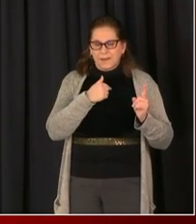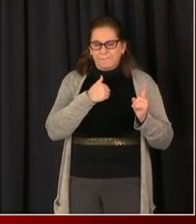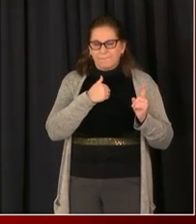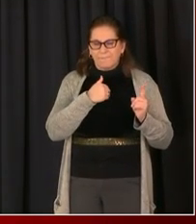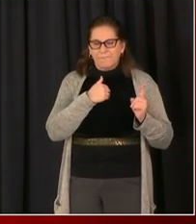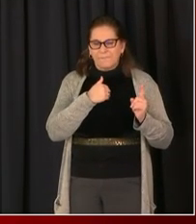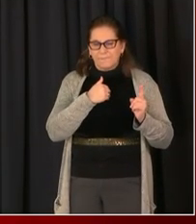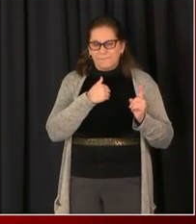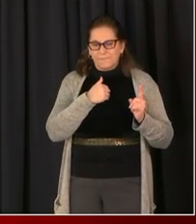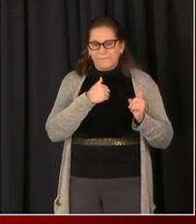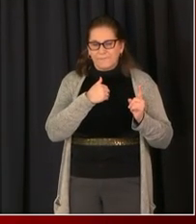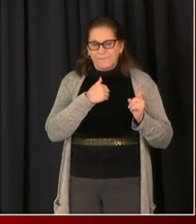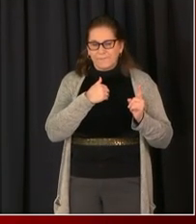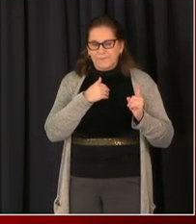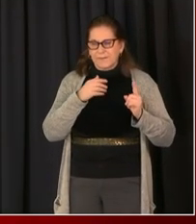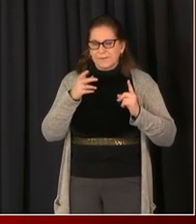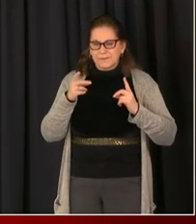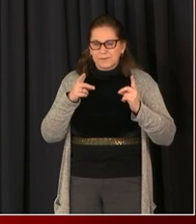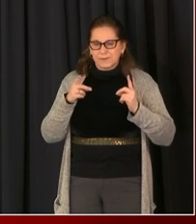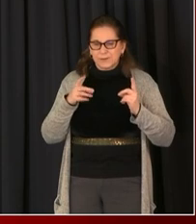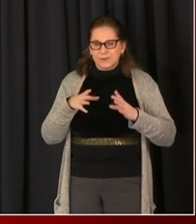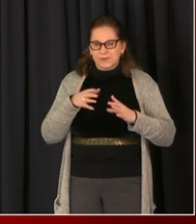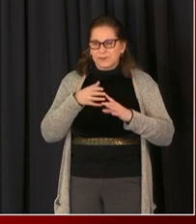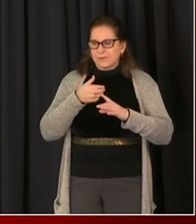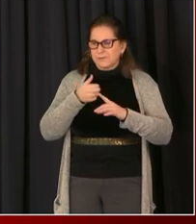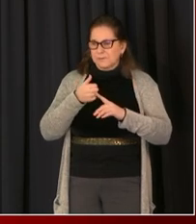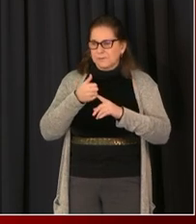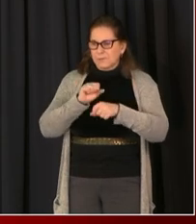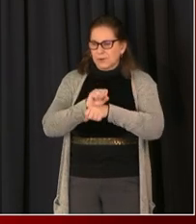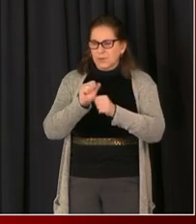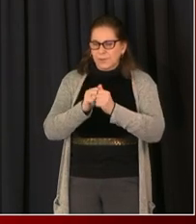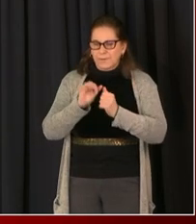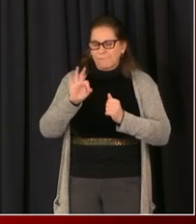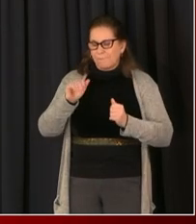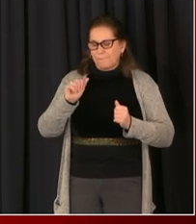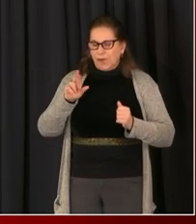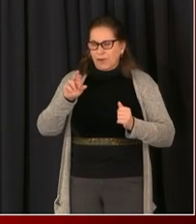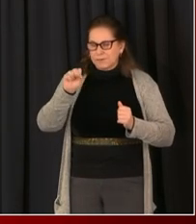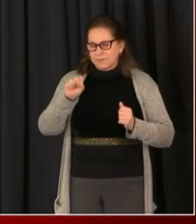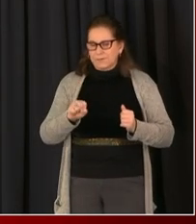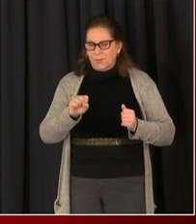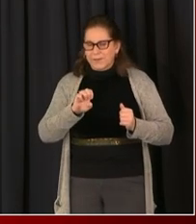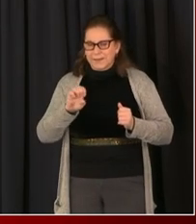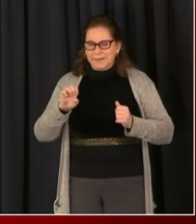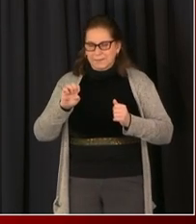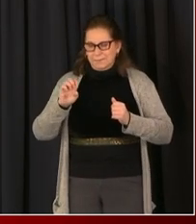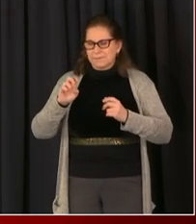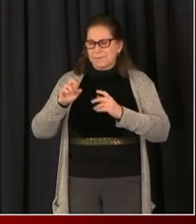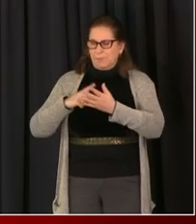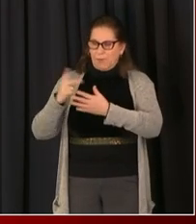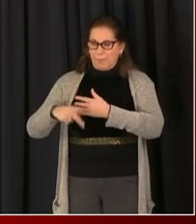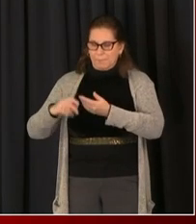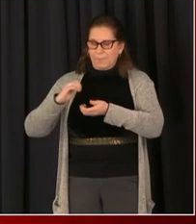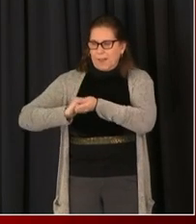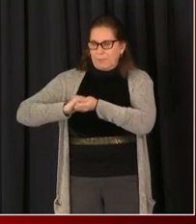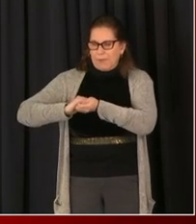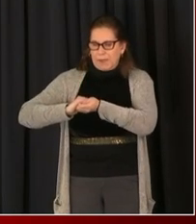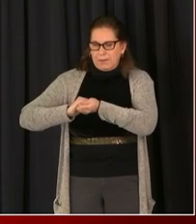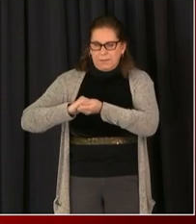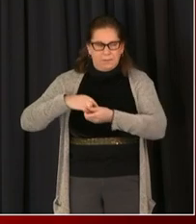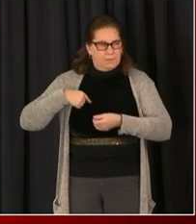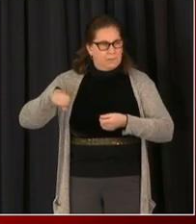Collaborative. And a lot of constituents of that collaborative live in public housing. Okay.